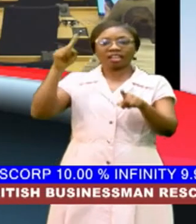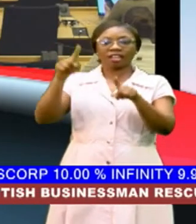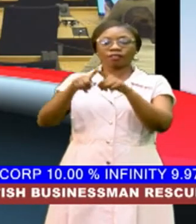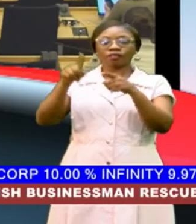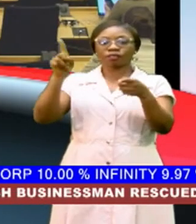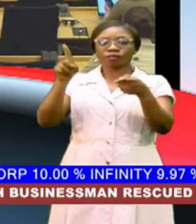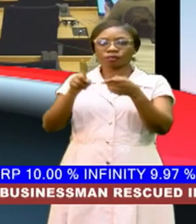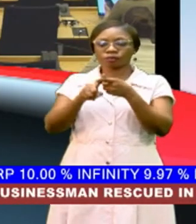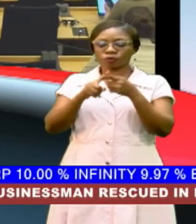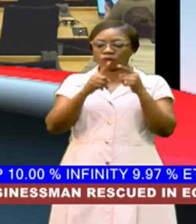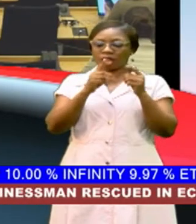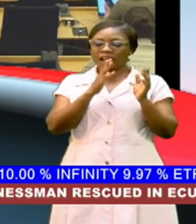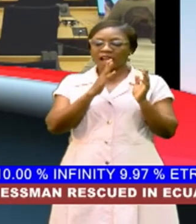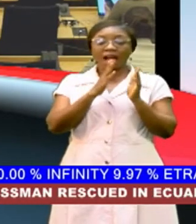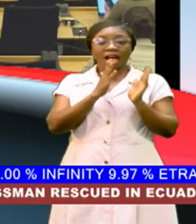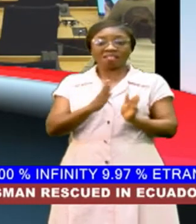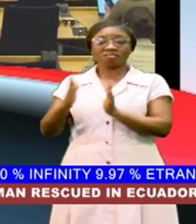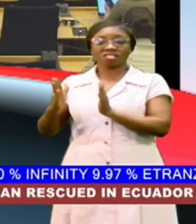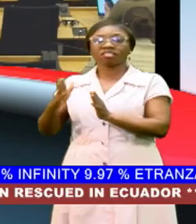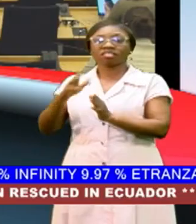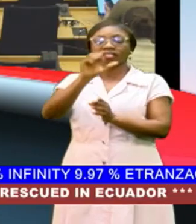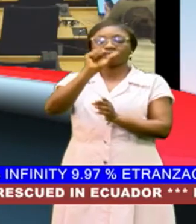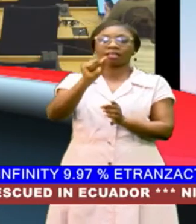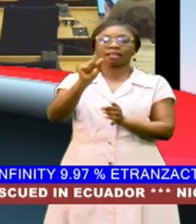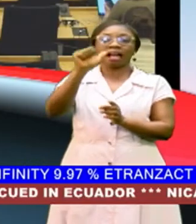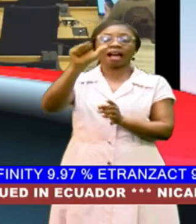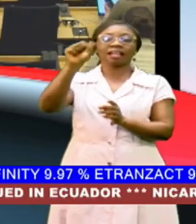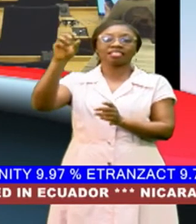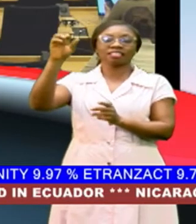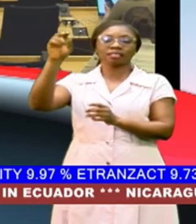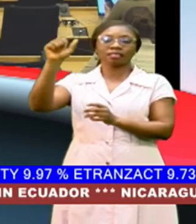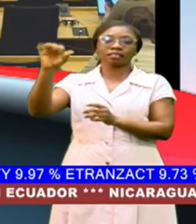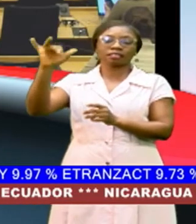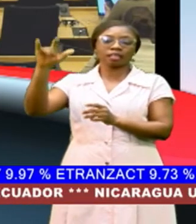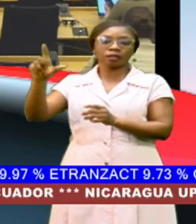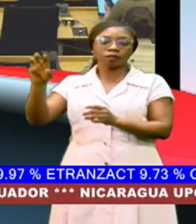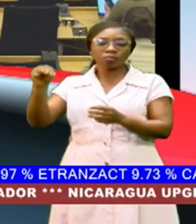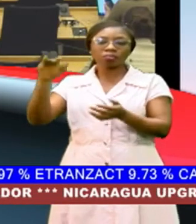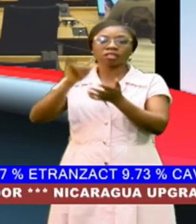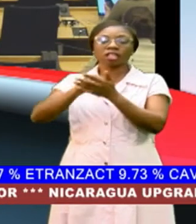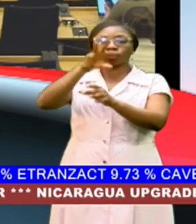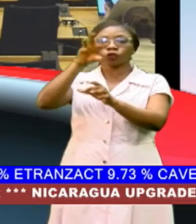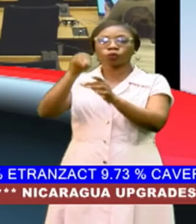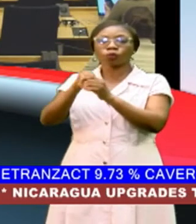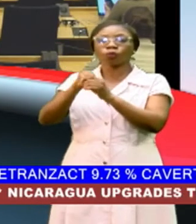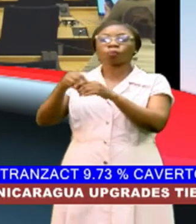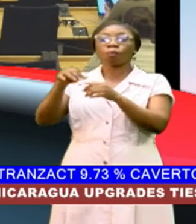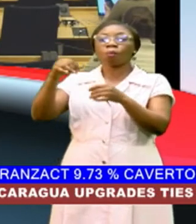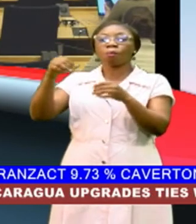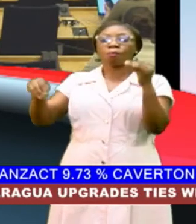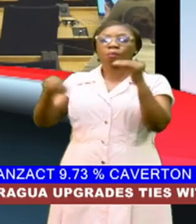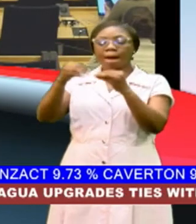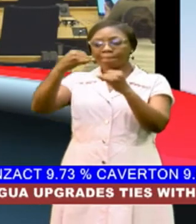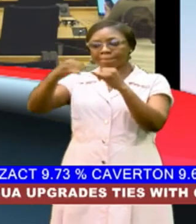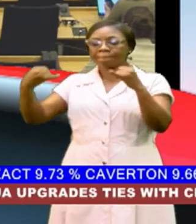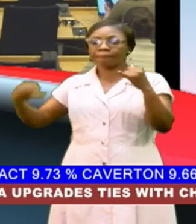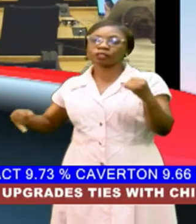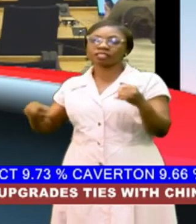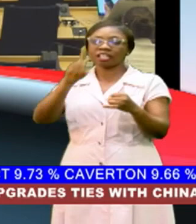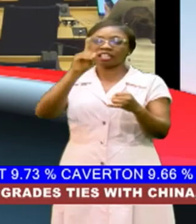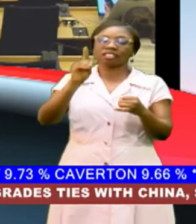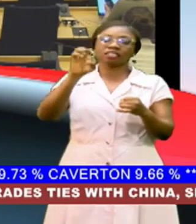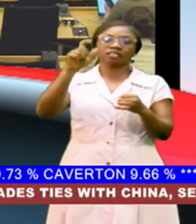of its asylum laws that includes more border detention centers and speedier deportations, prompting